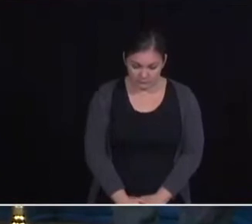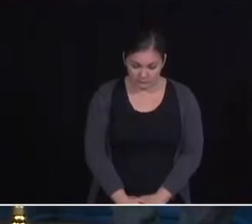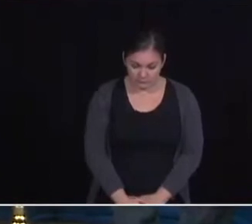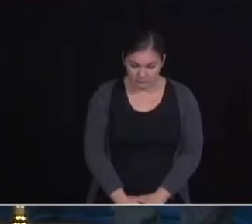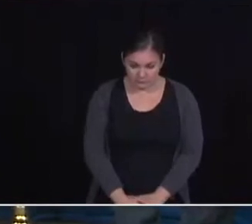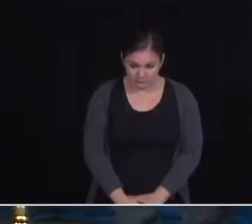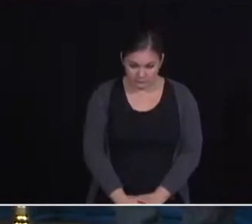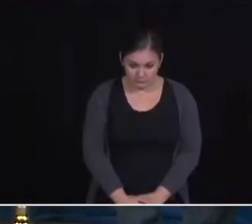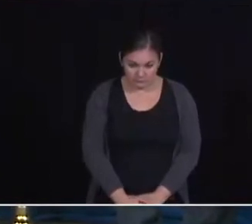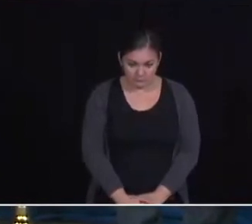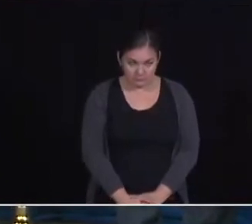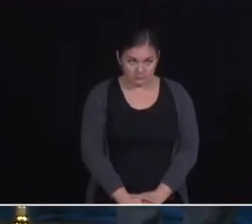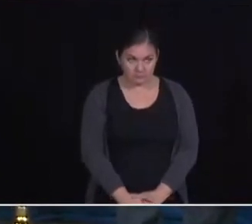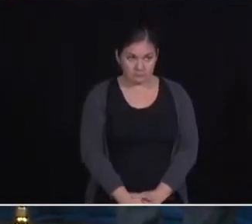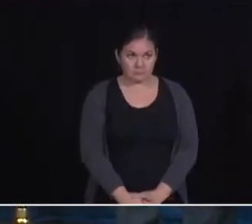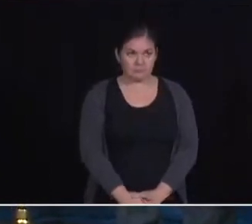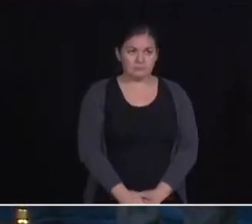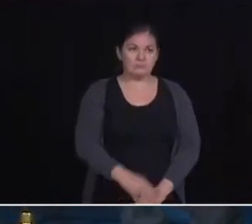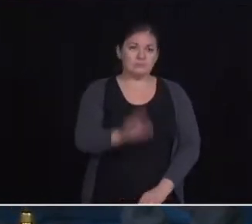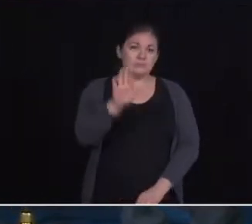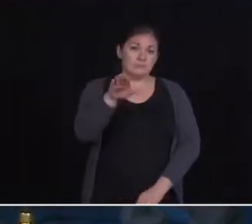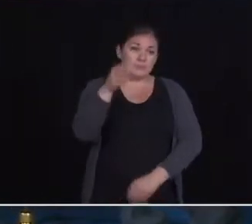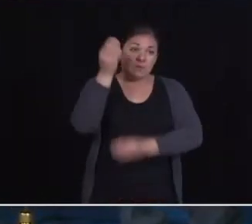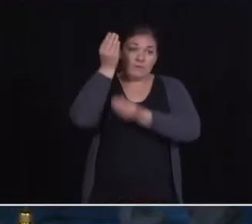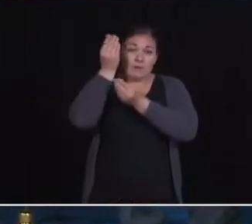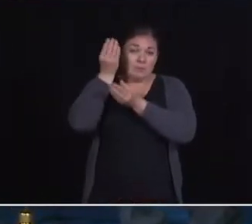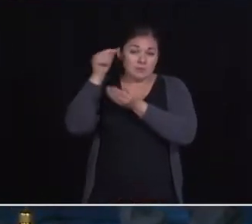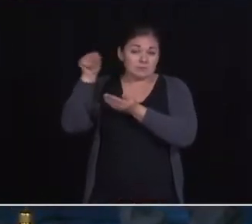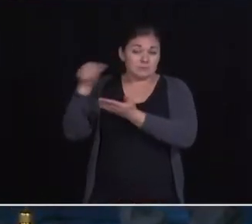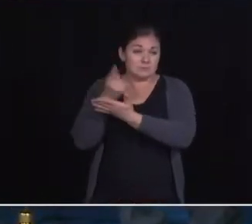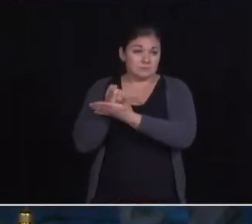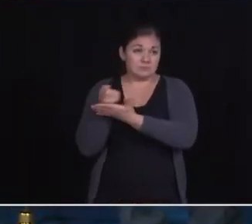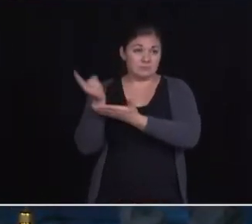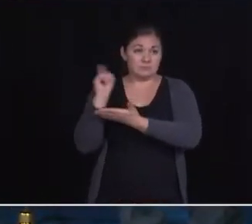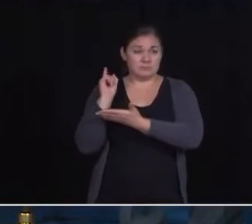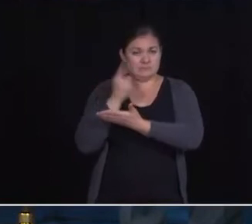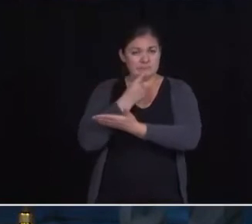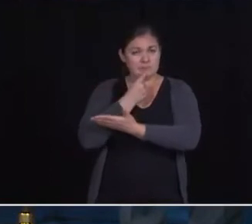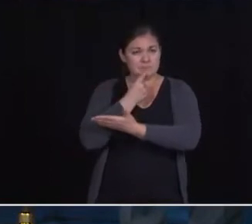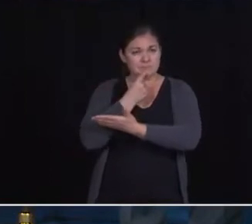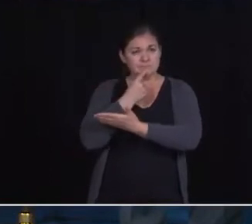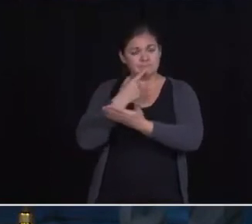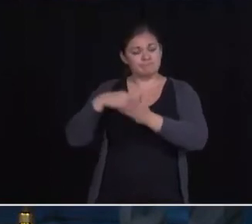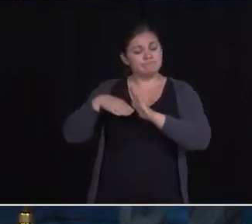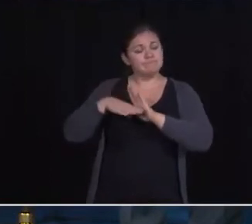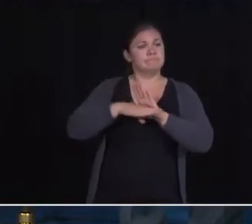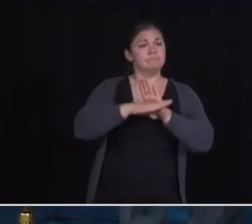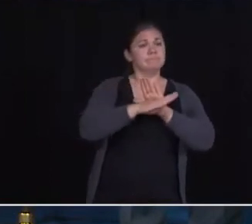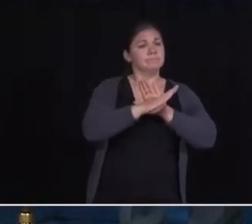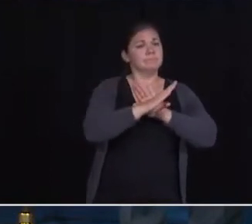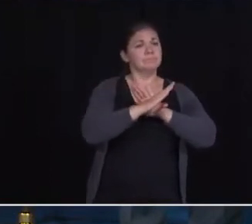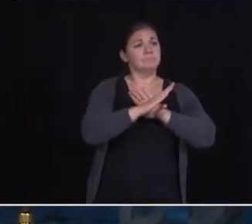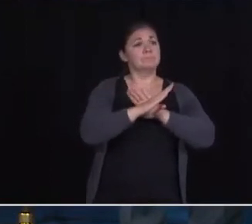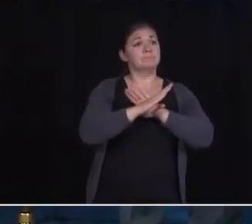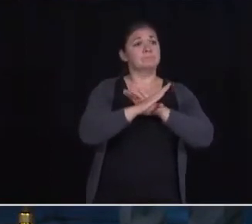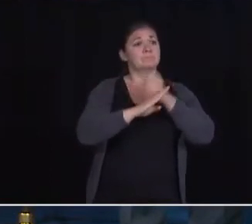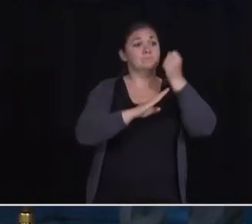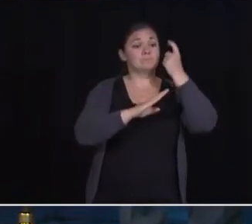The data that we showed last week did show a trend upwards. The data that we're showing this week is showing an acceleration of that